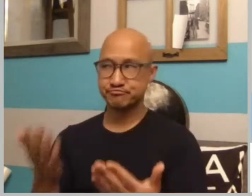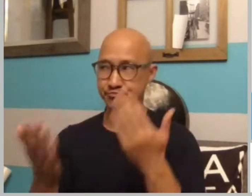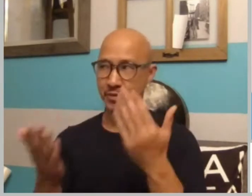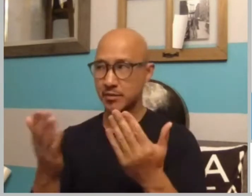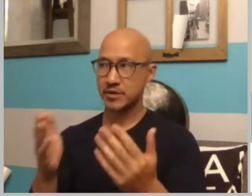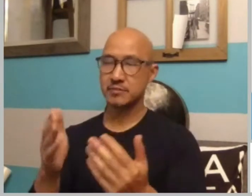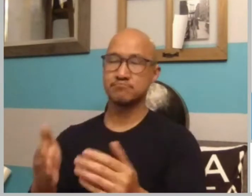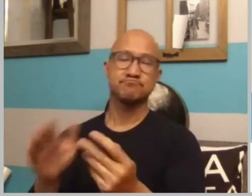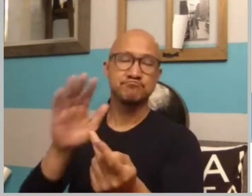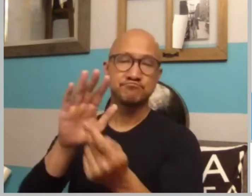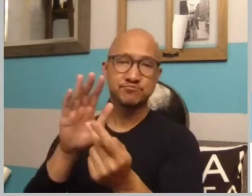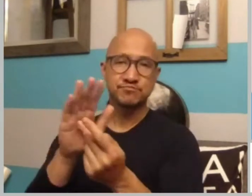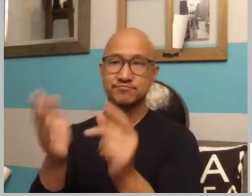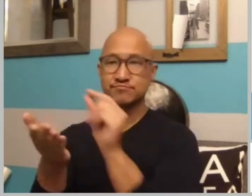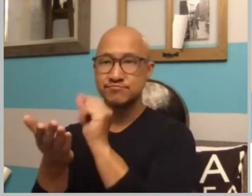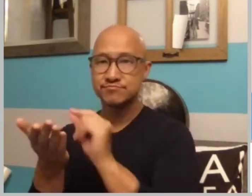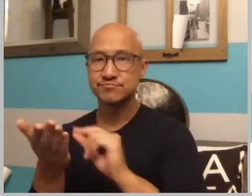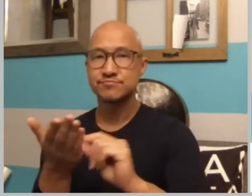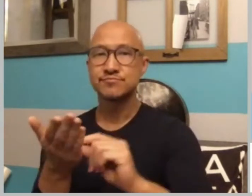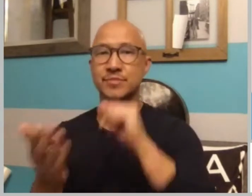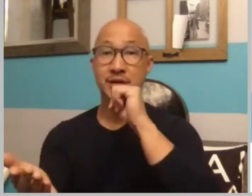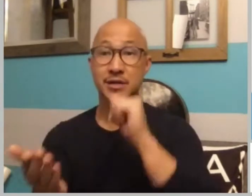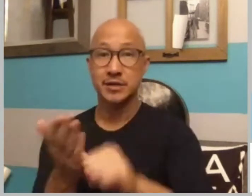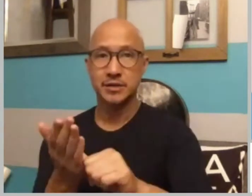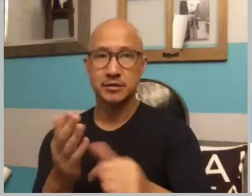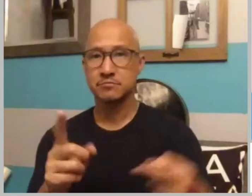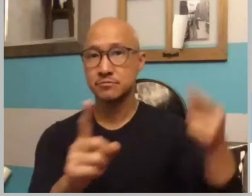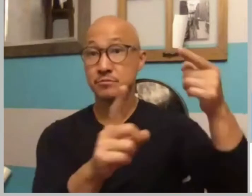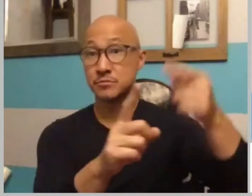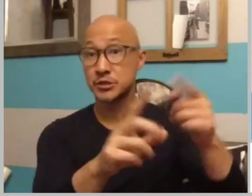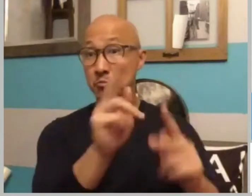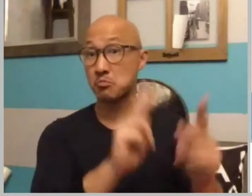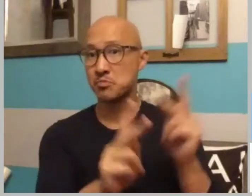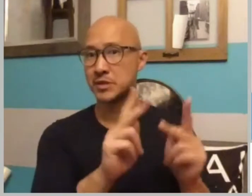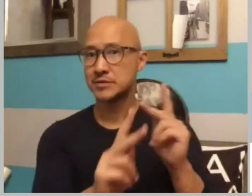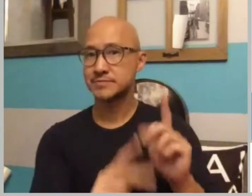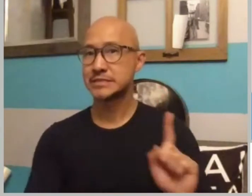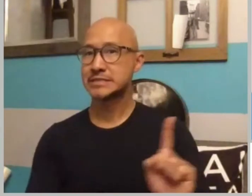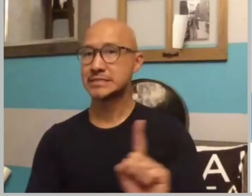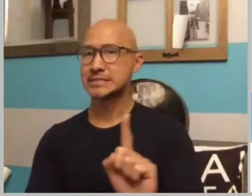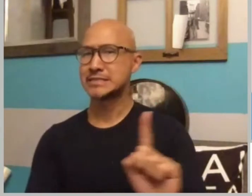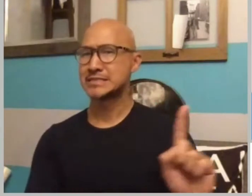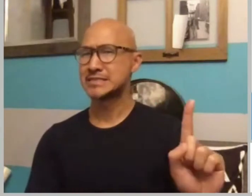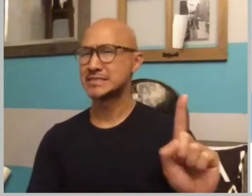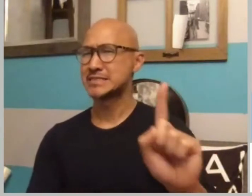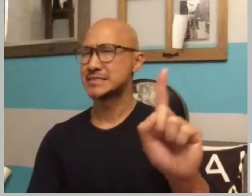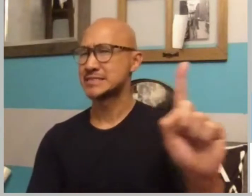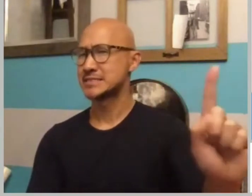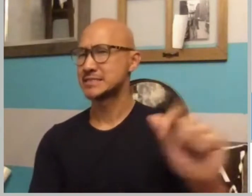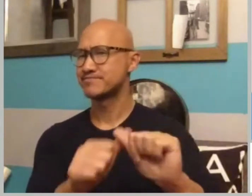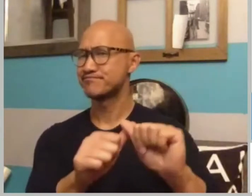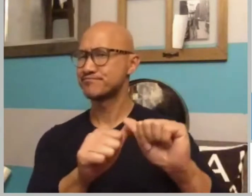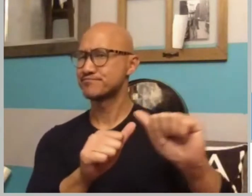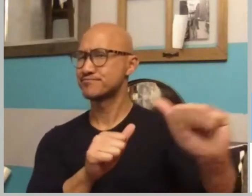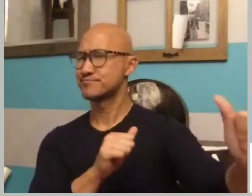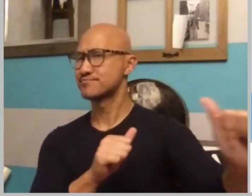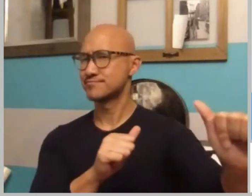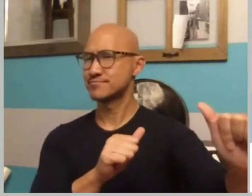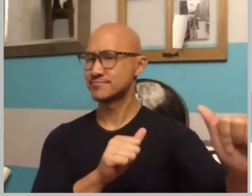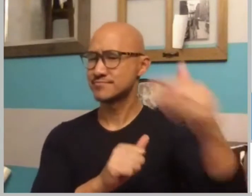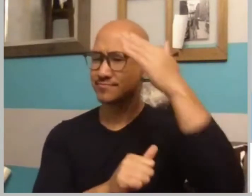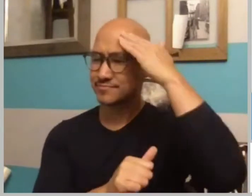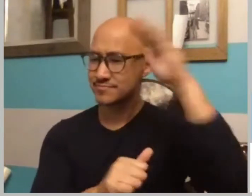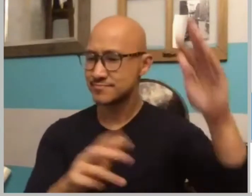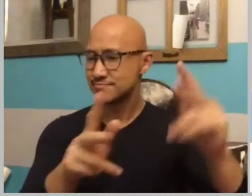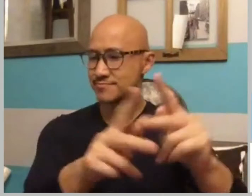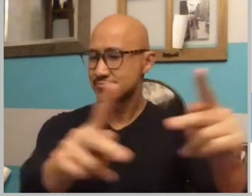addressed. And that term dispersion was used for Israelites that were scattered during